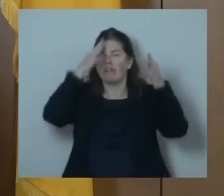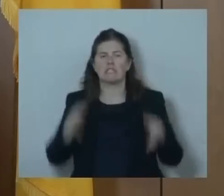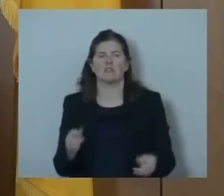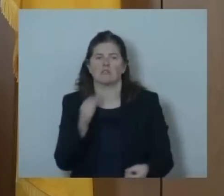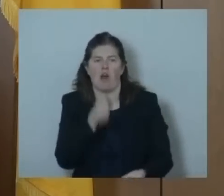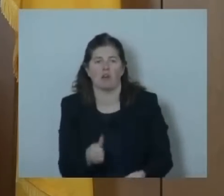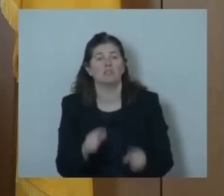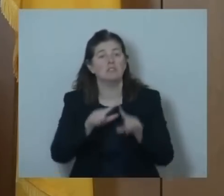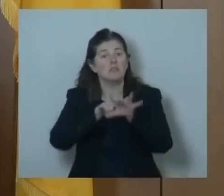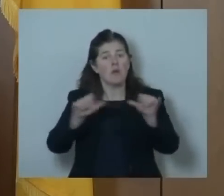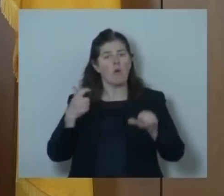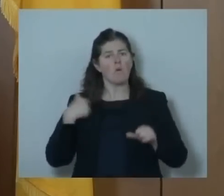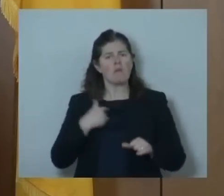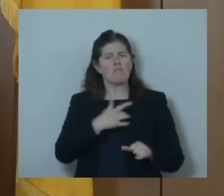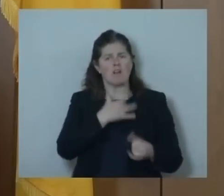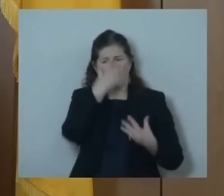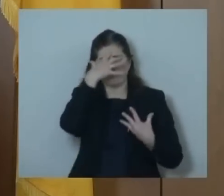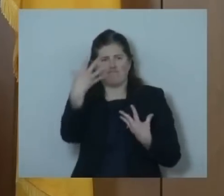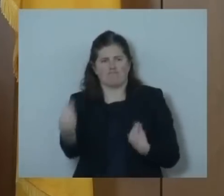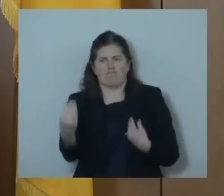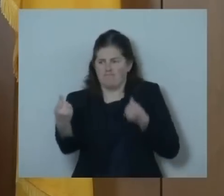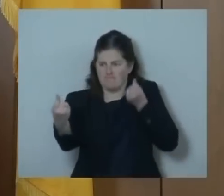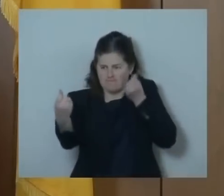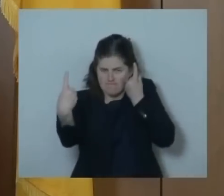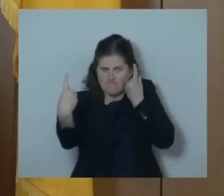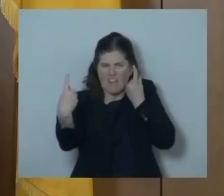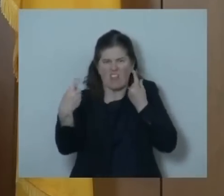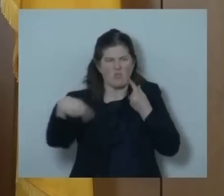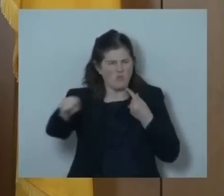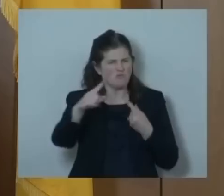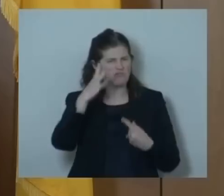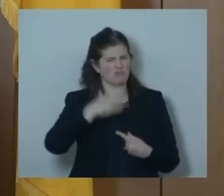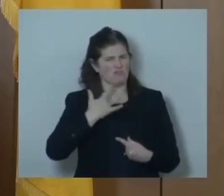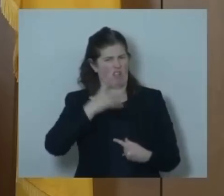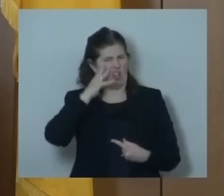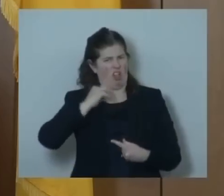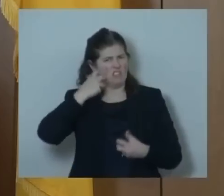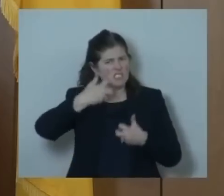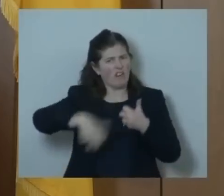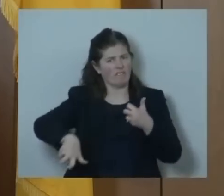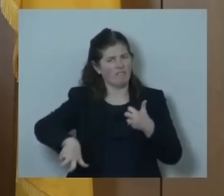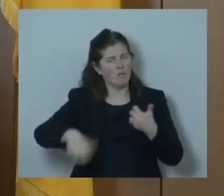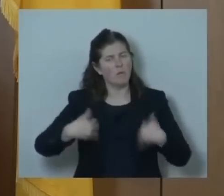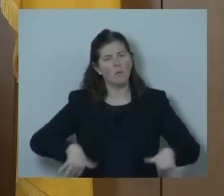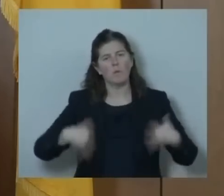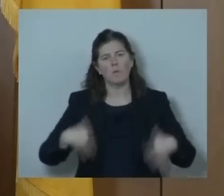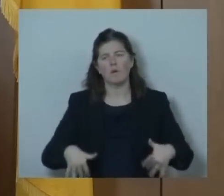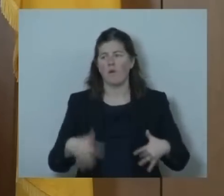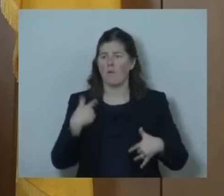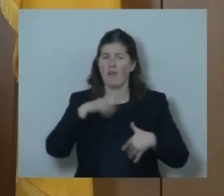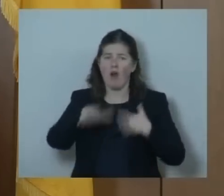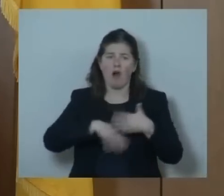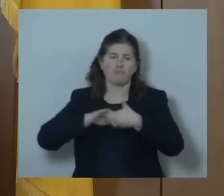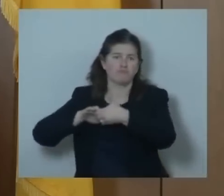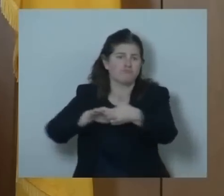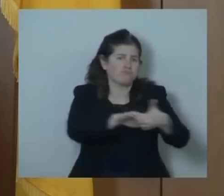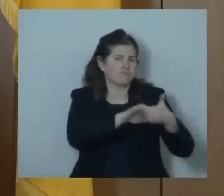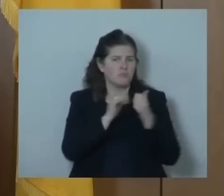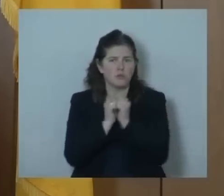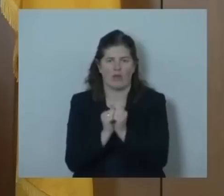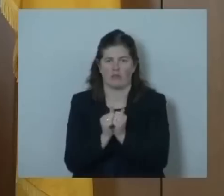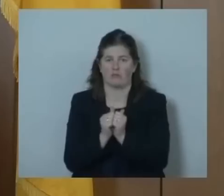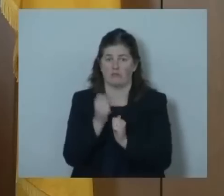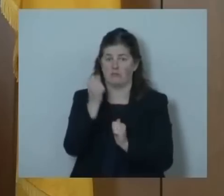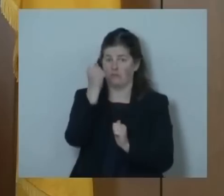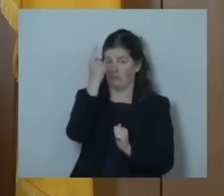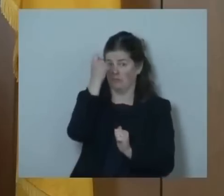empathy about just how tough this is, and that this is a fight that we're all in together. And make no